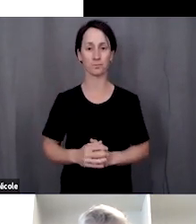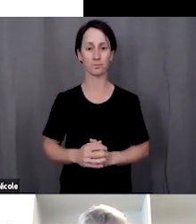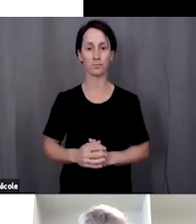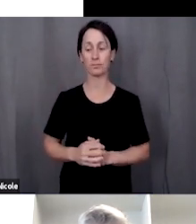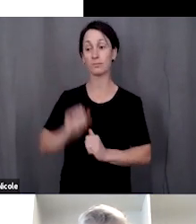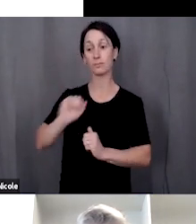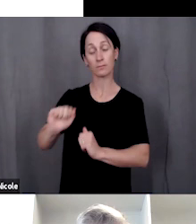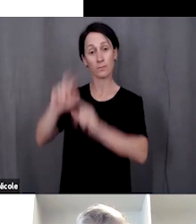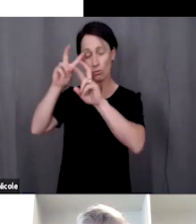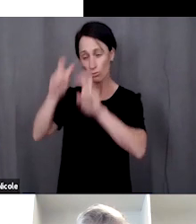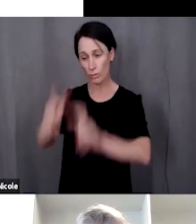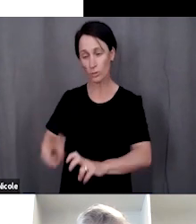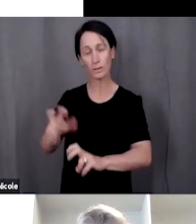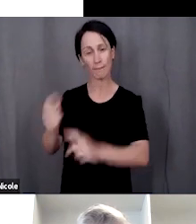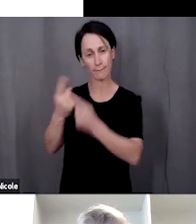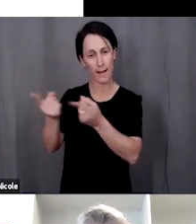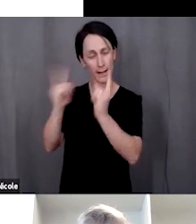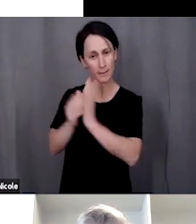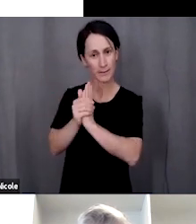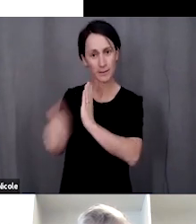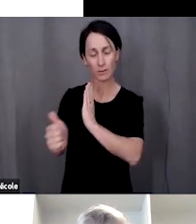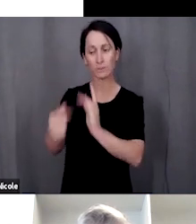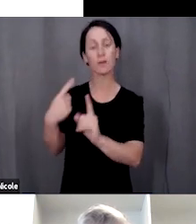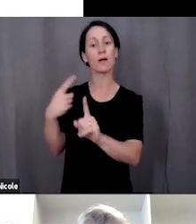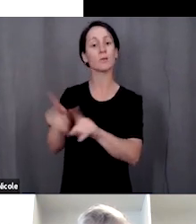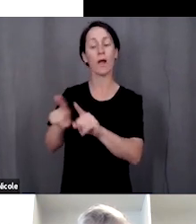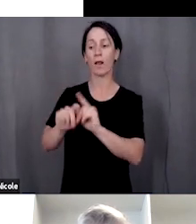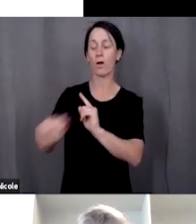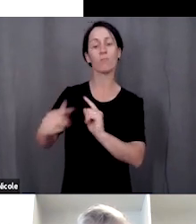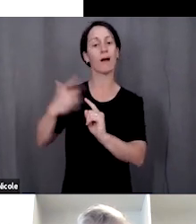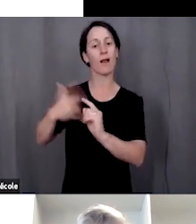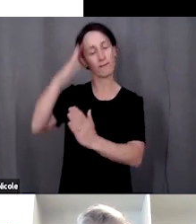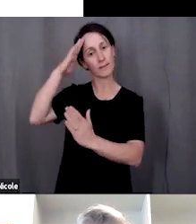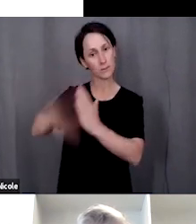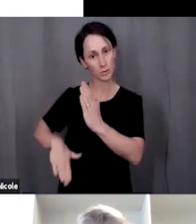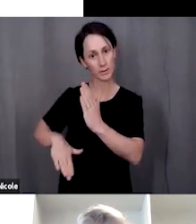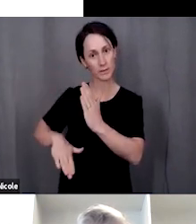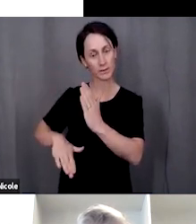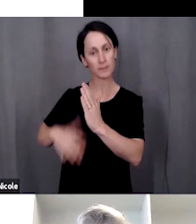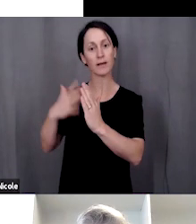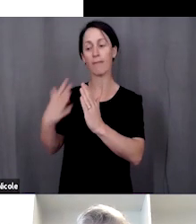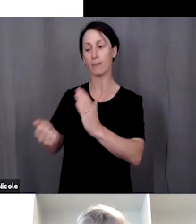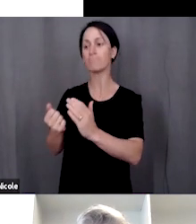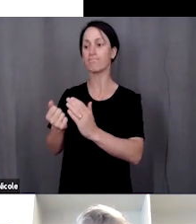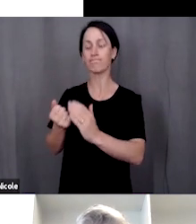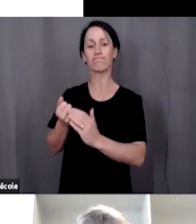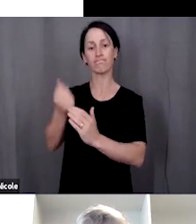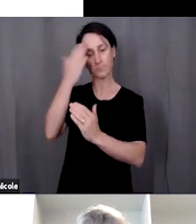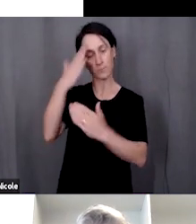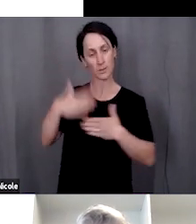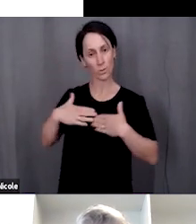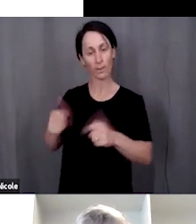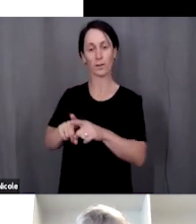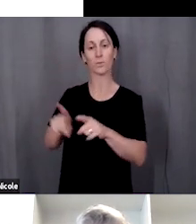work draws on academic skills and her own life experiences as a consumer and carer. So it is